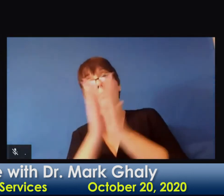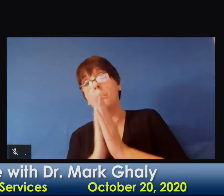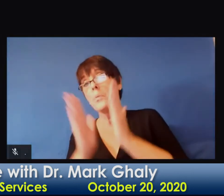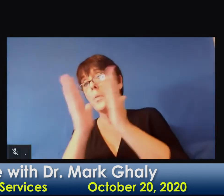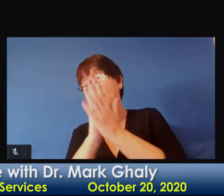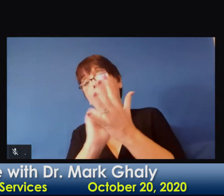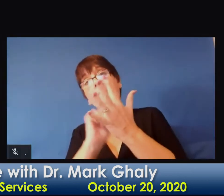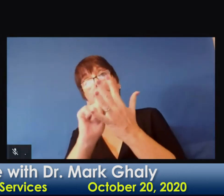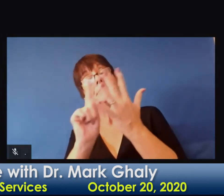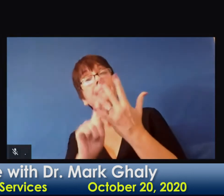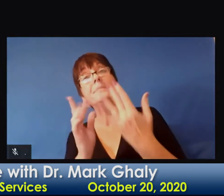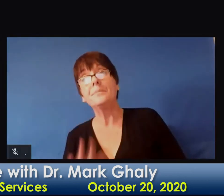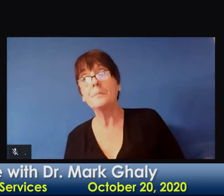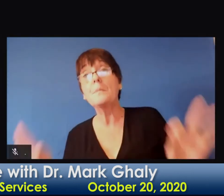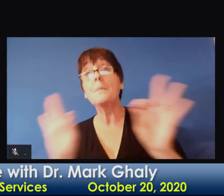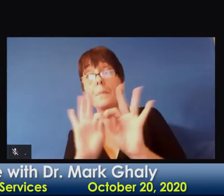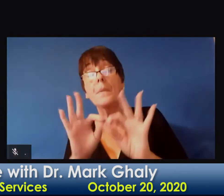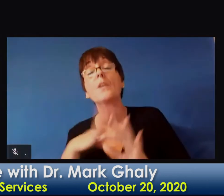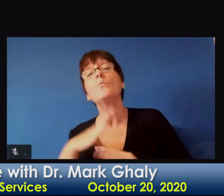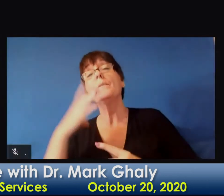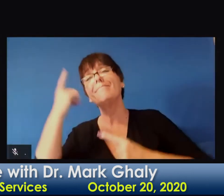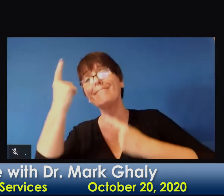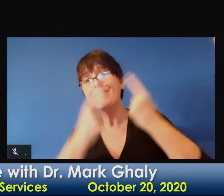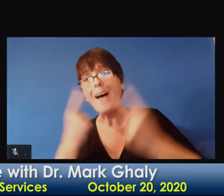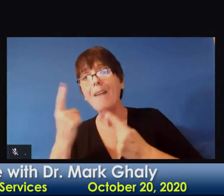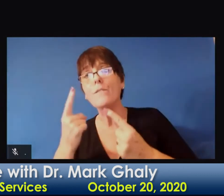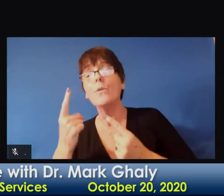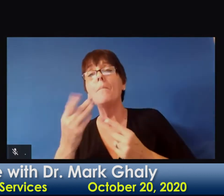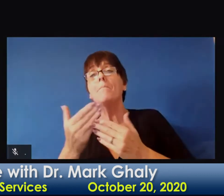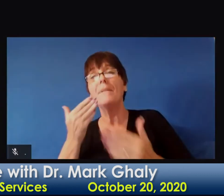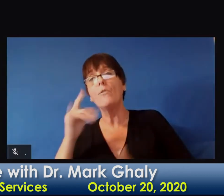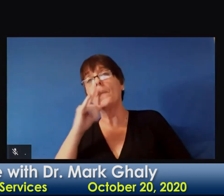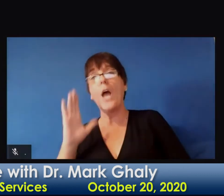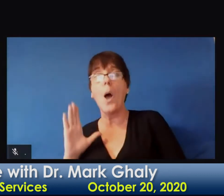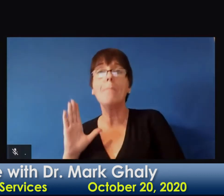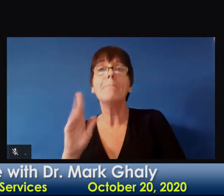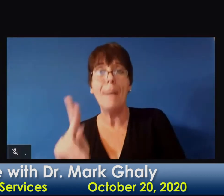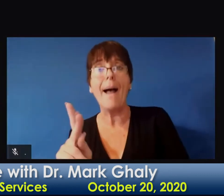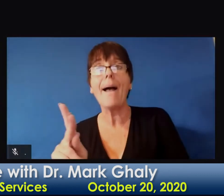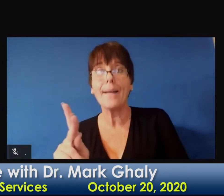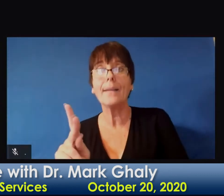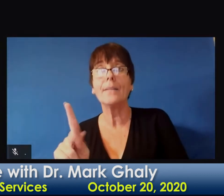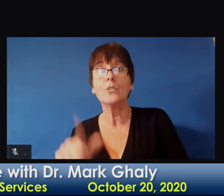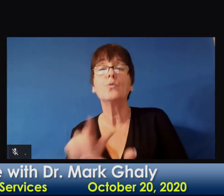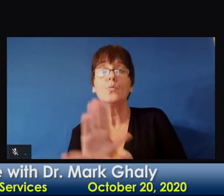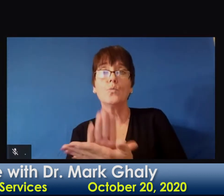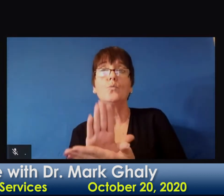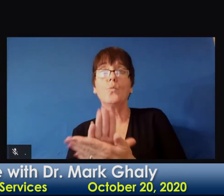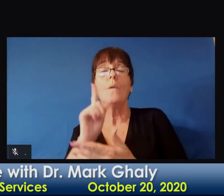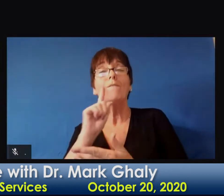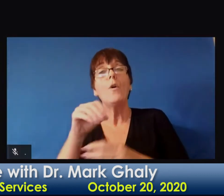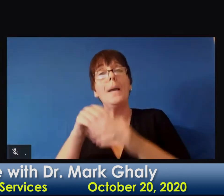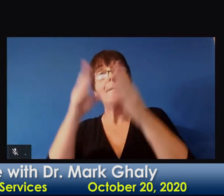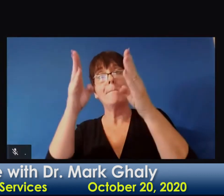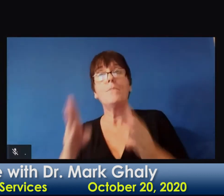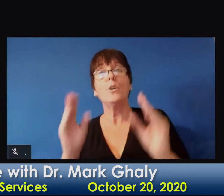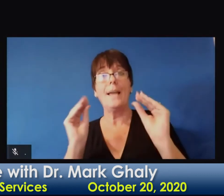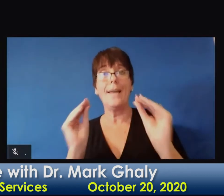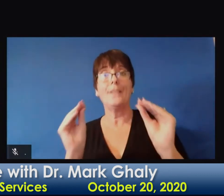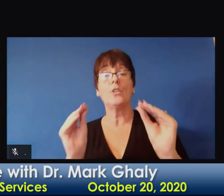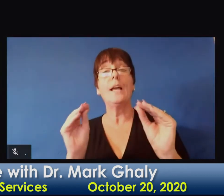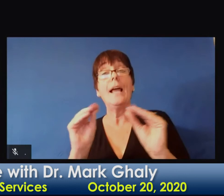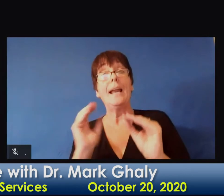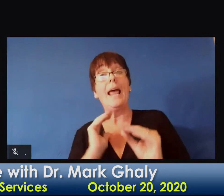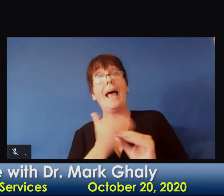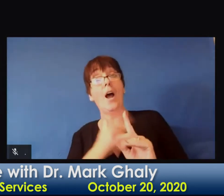important questions so we have thoughtful return of students and staff in-person education. And certainly as a